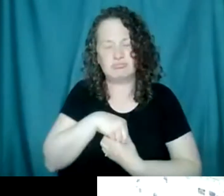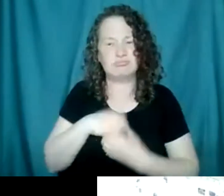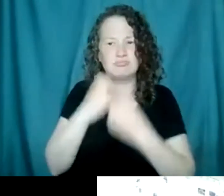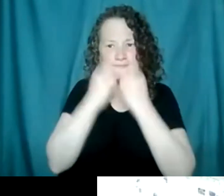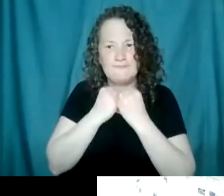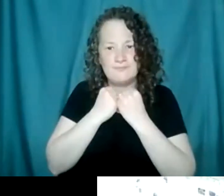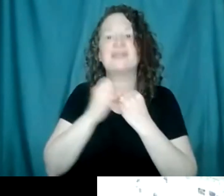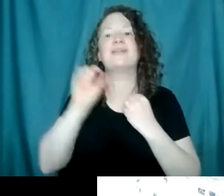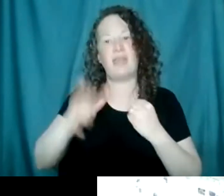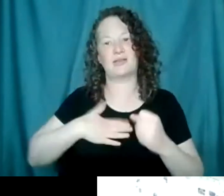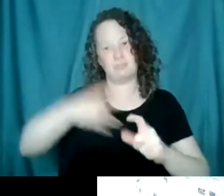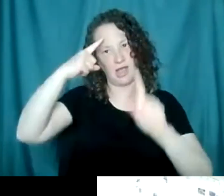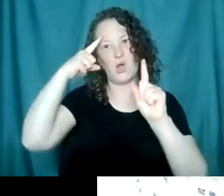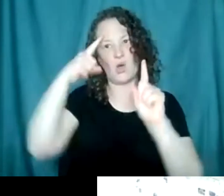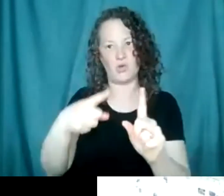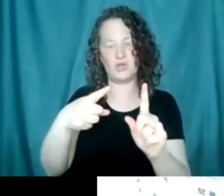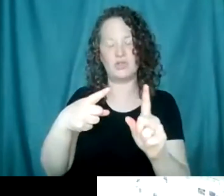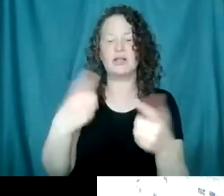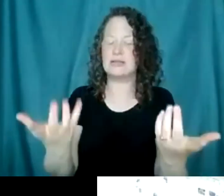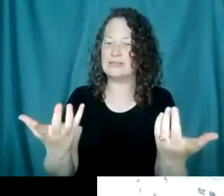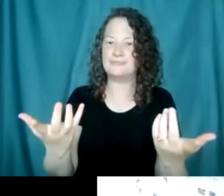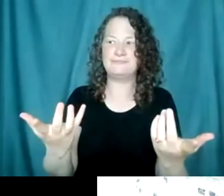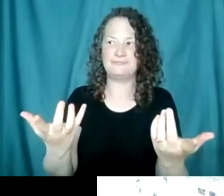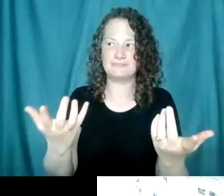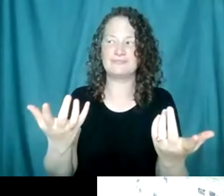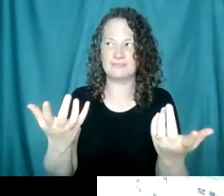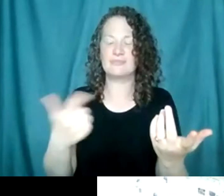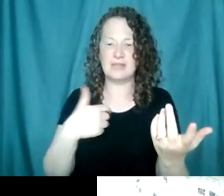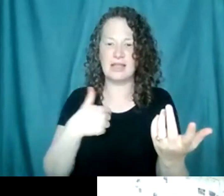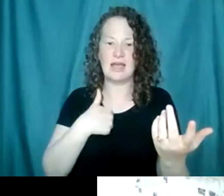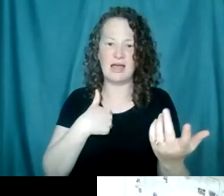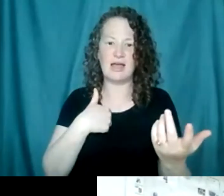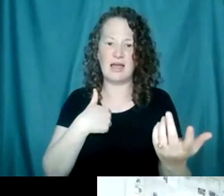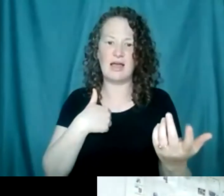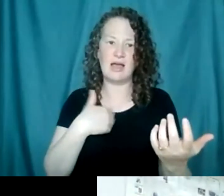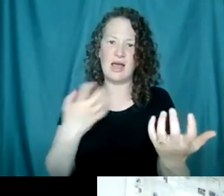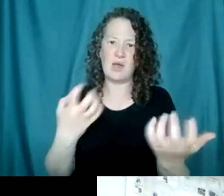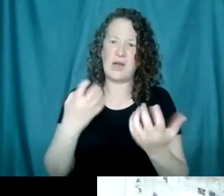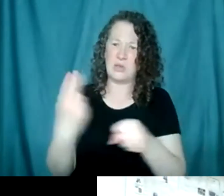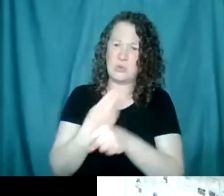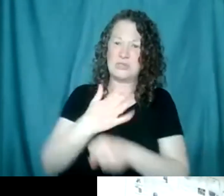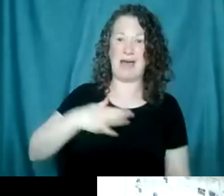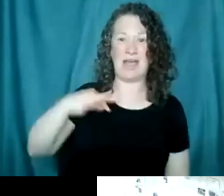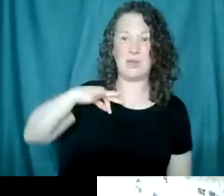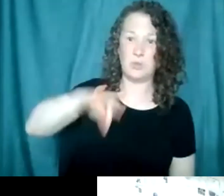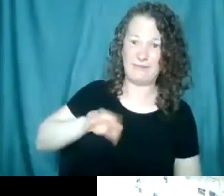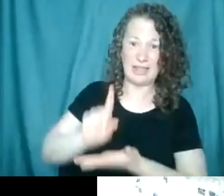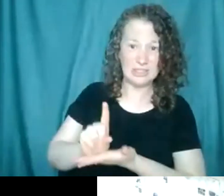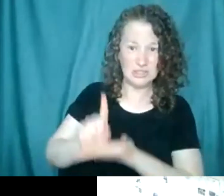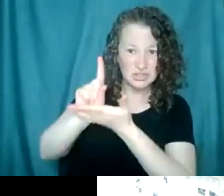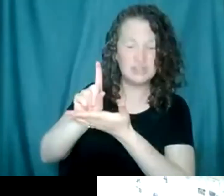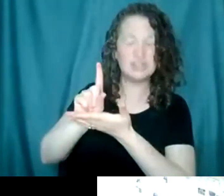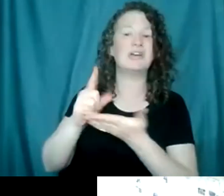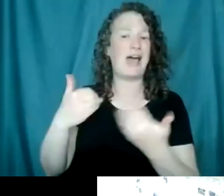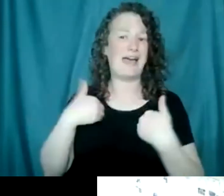agricultural systems. I want to be able to use the privilege that I've had in having this education